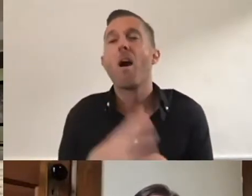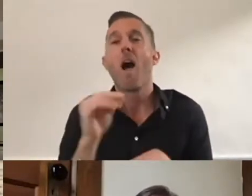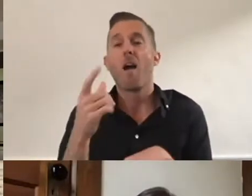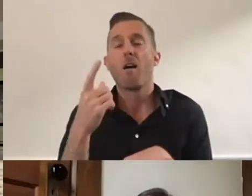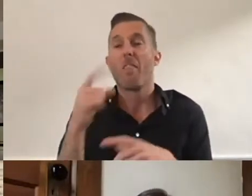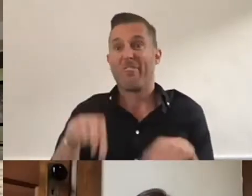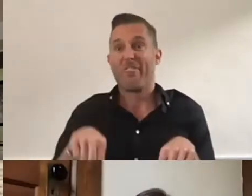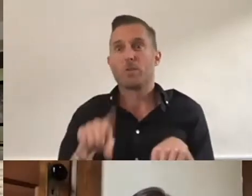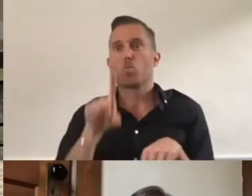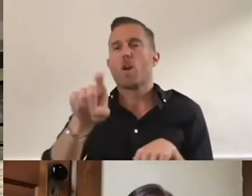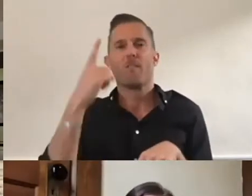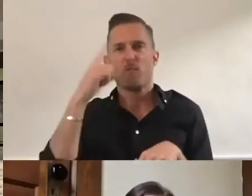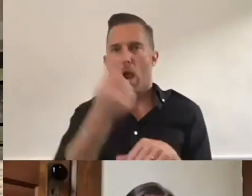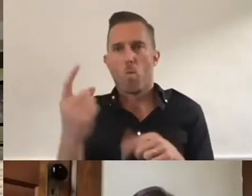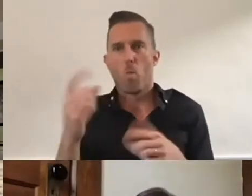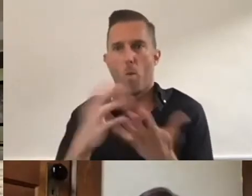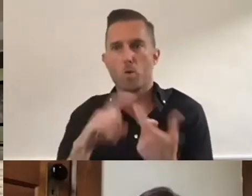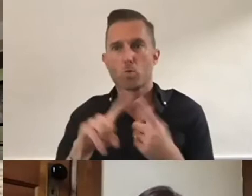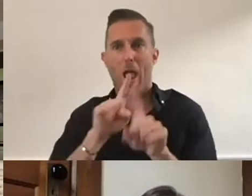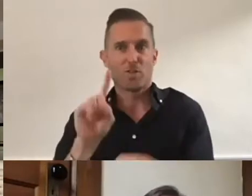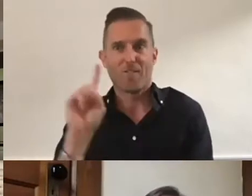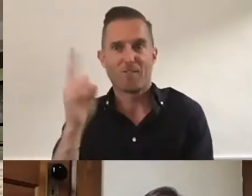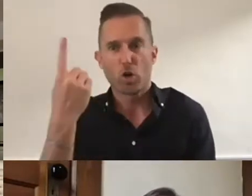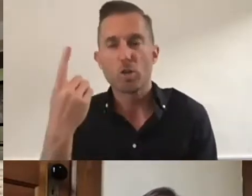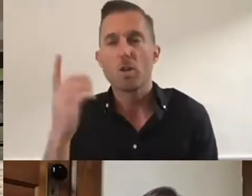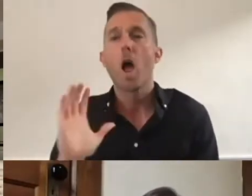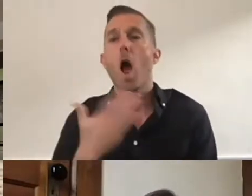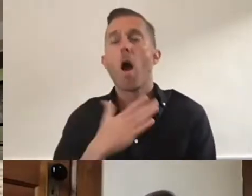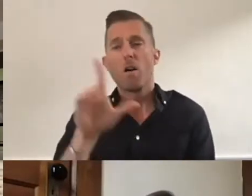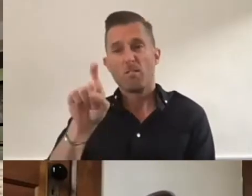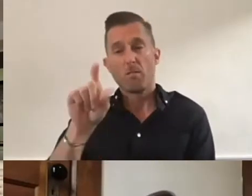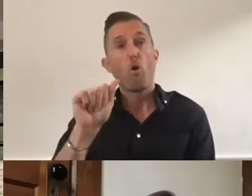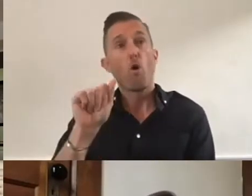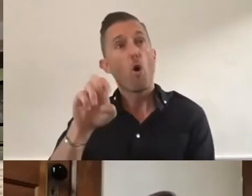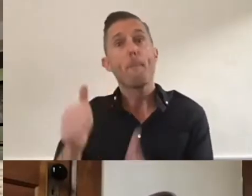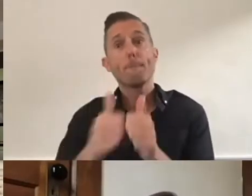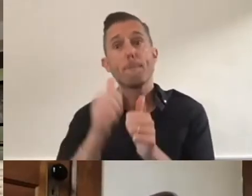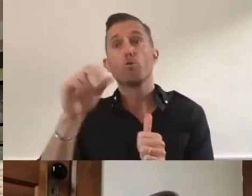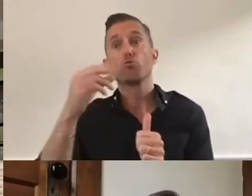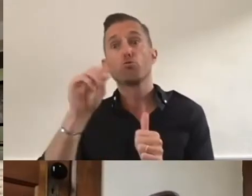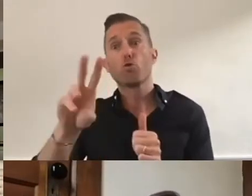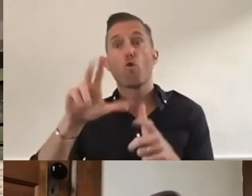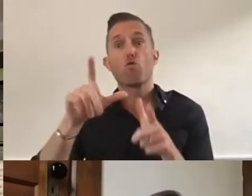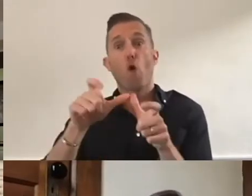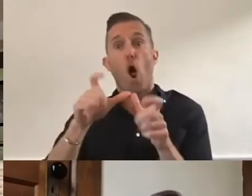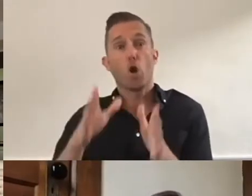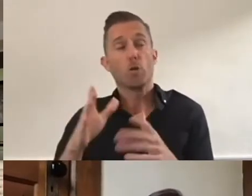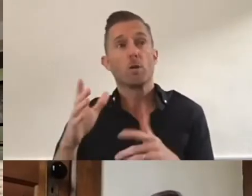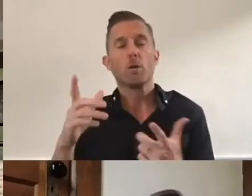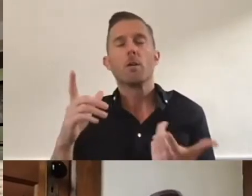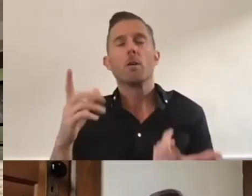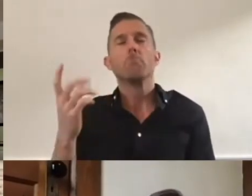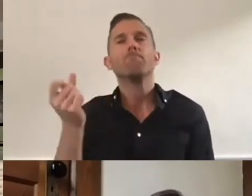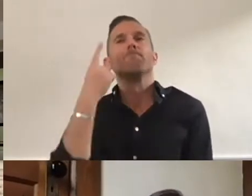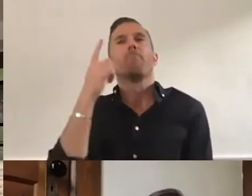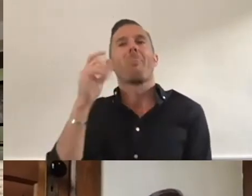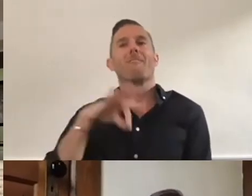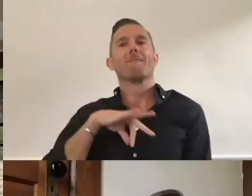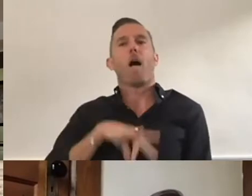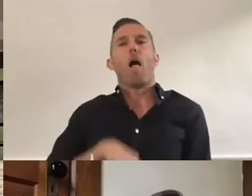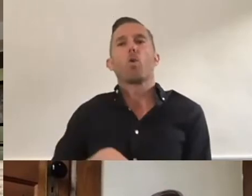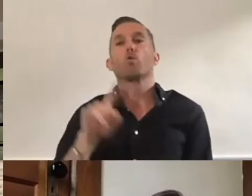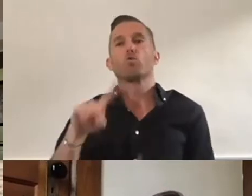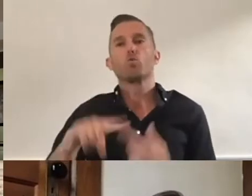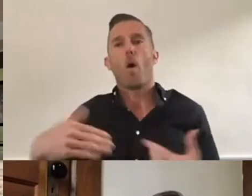answer first. Are most showrunners realizing the value of having diversity? I know it's natural to want